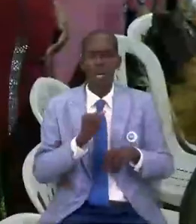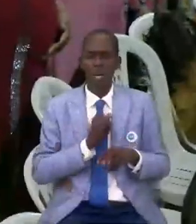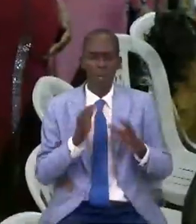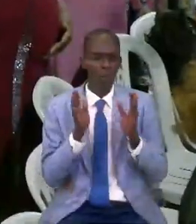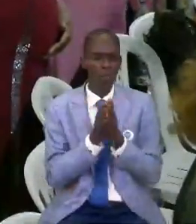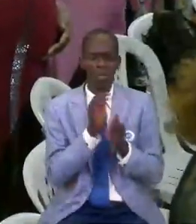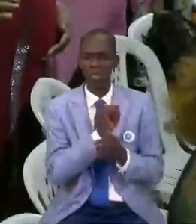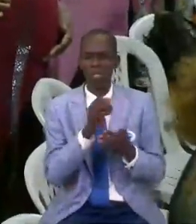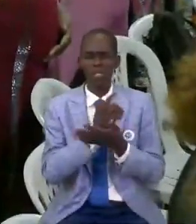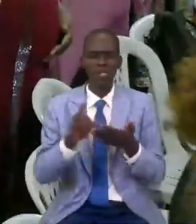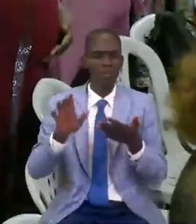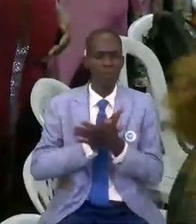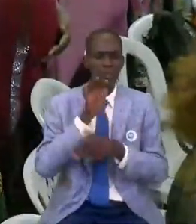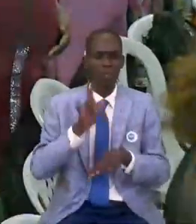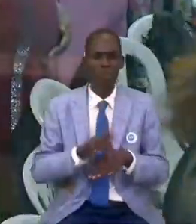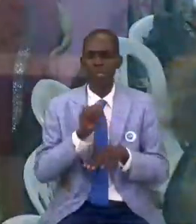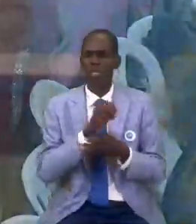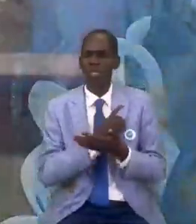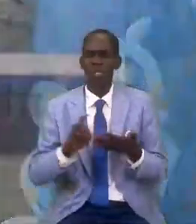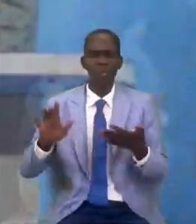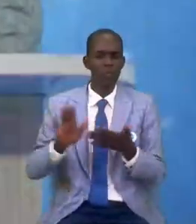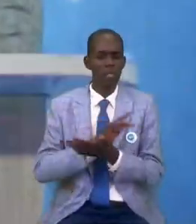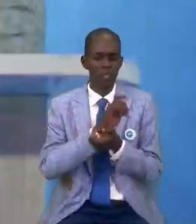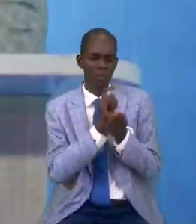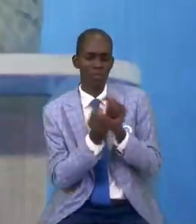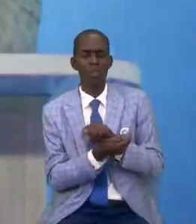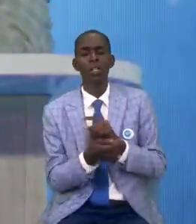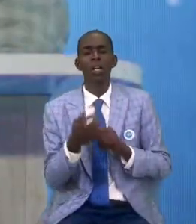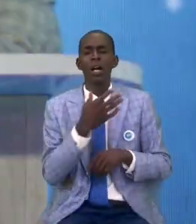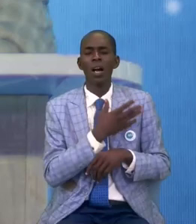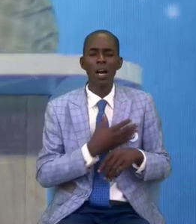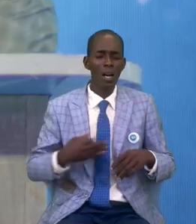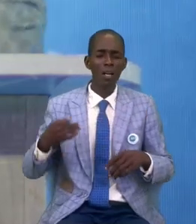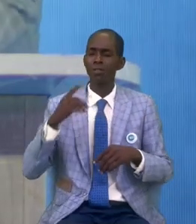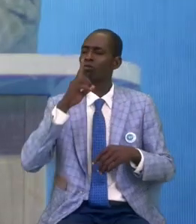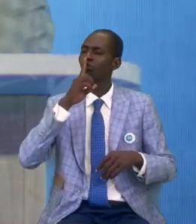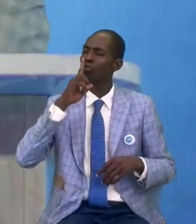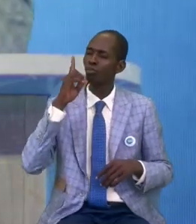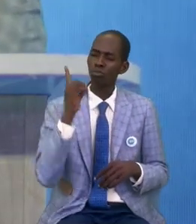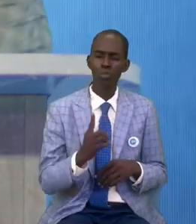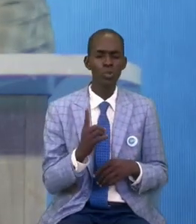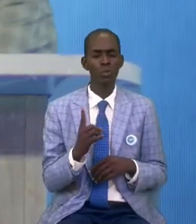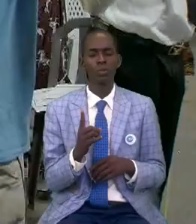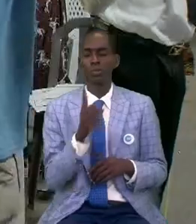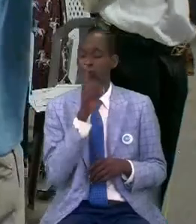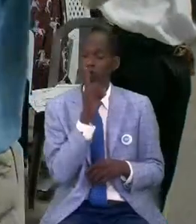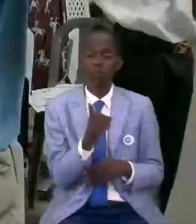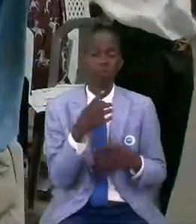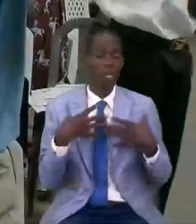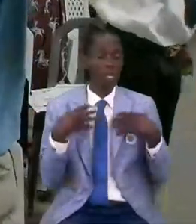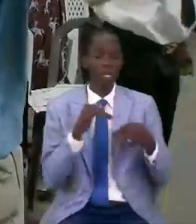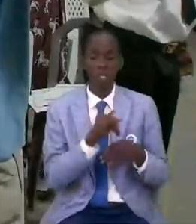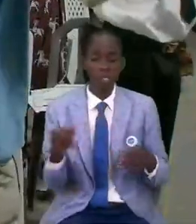and real, definite healing, miracle, deliverance in Jesus' name.